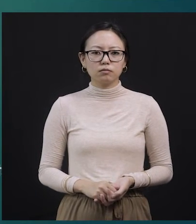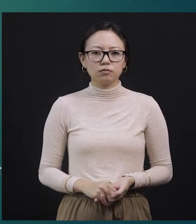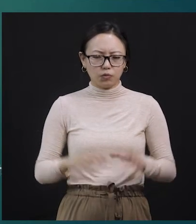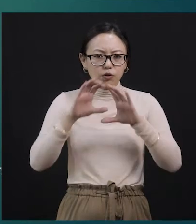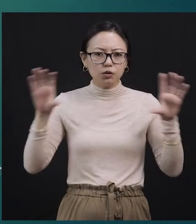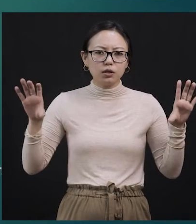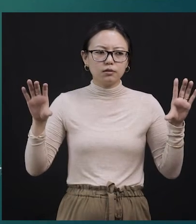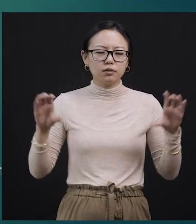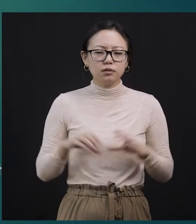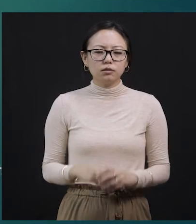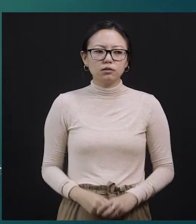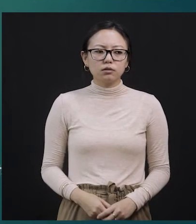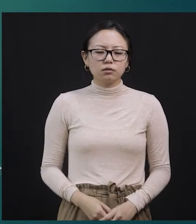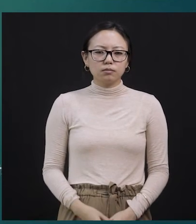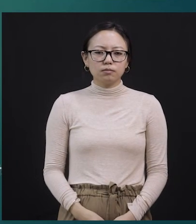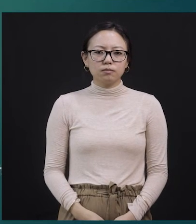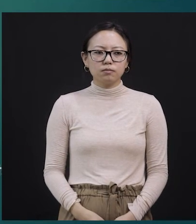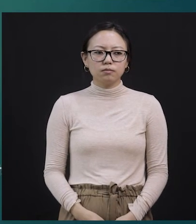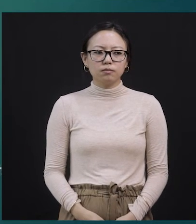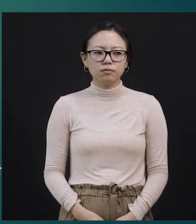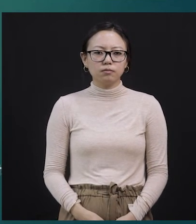I clear, children? Okay.